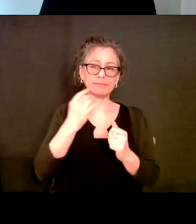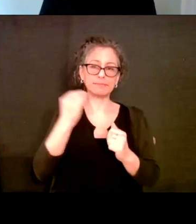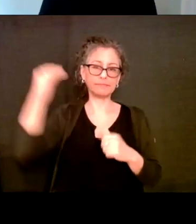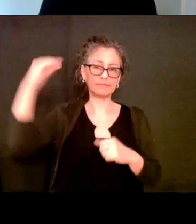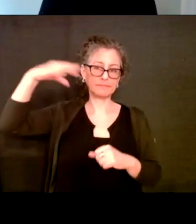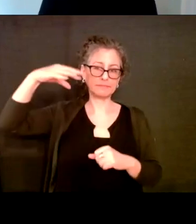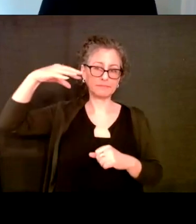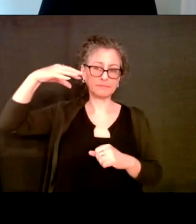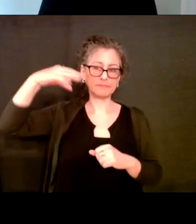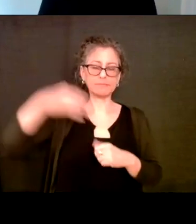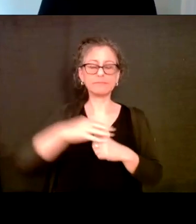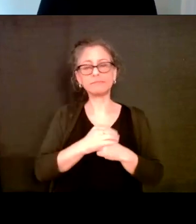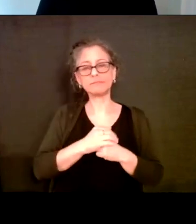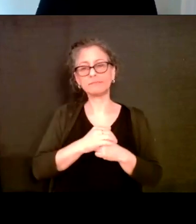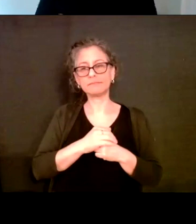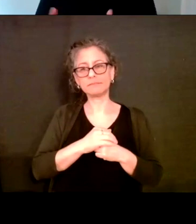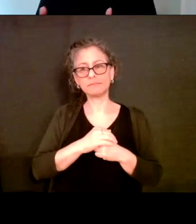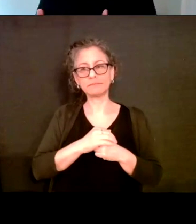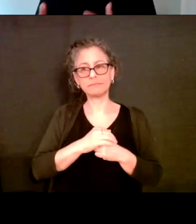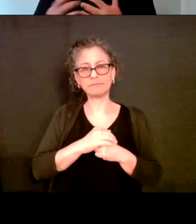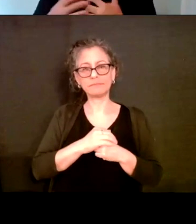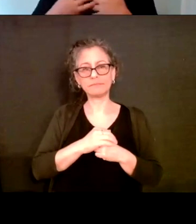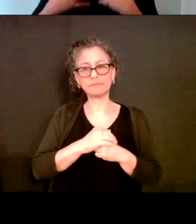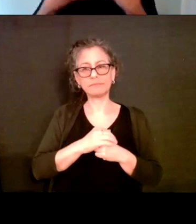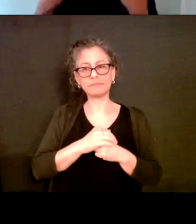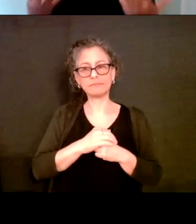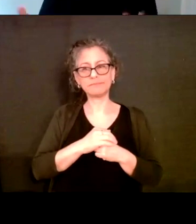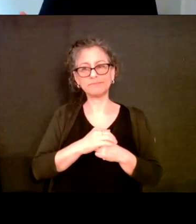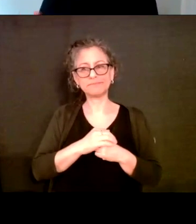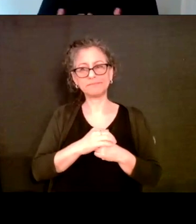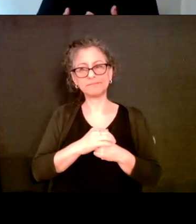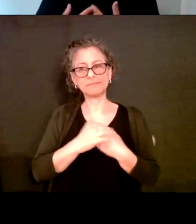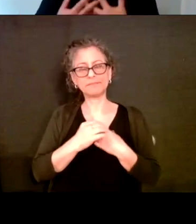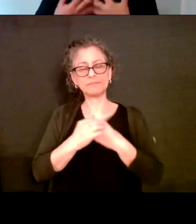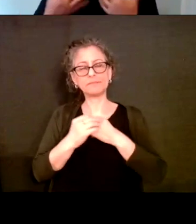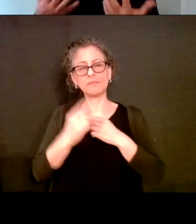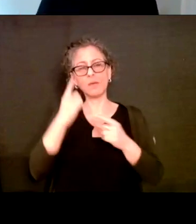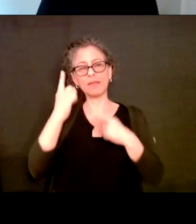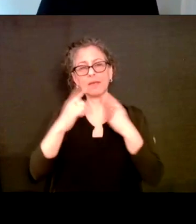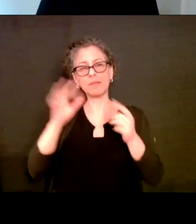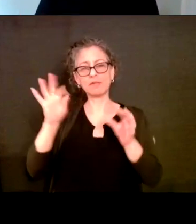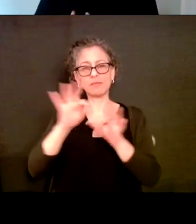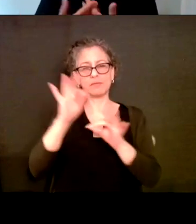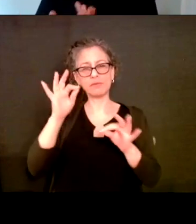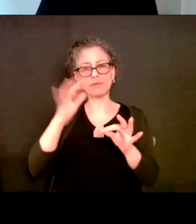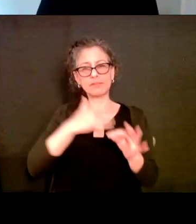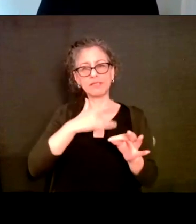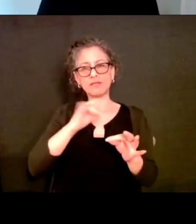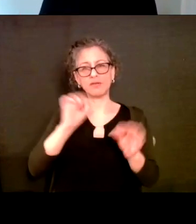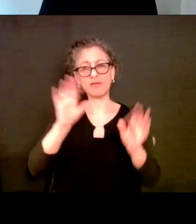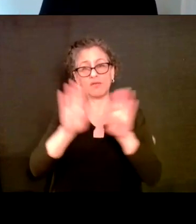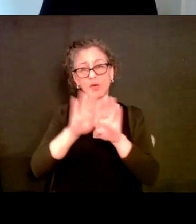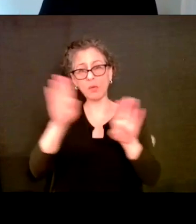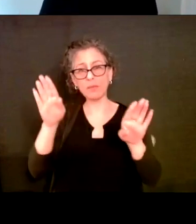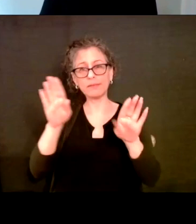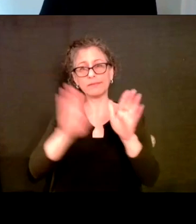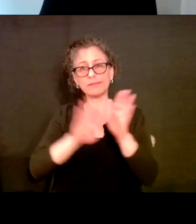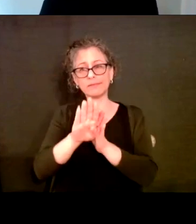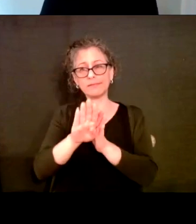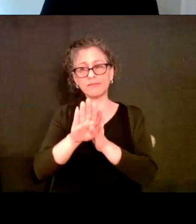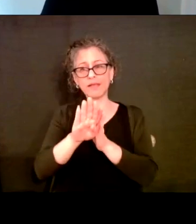them. And so as I begin to think about spirituality, the sense of openness, the sense of development,